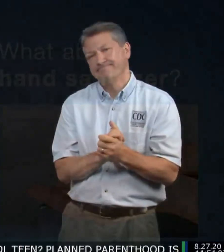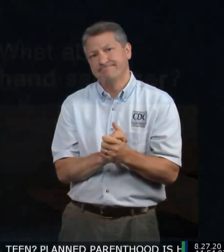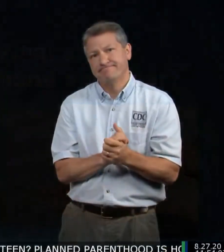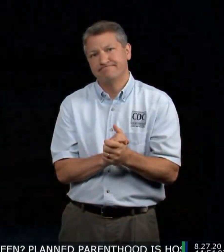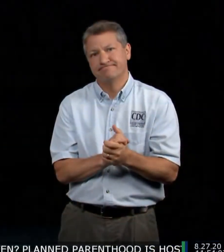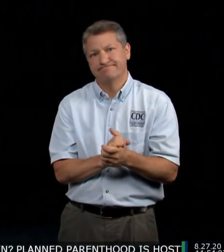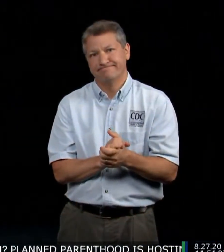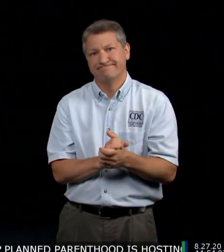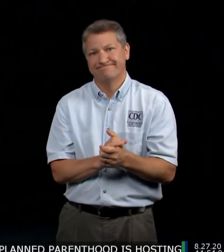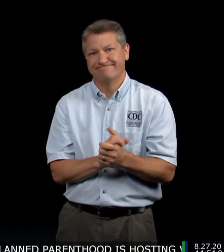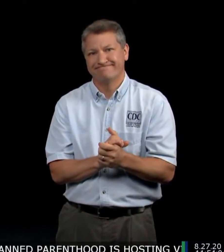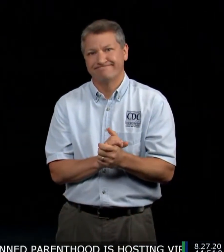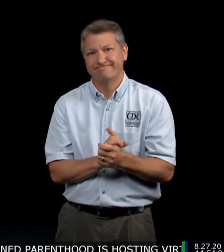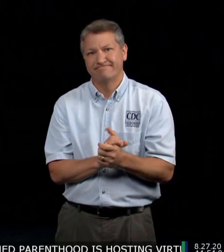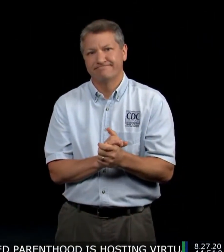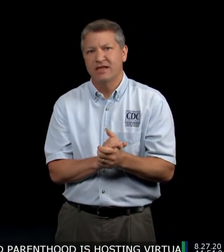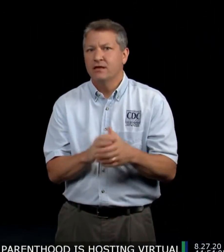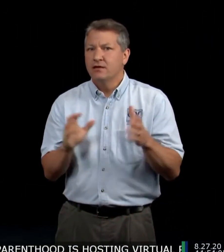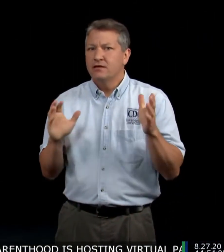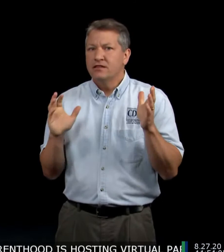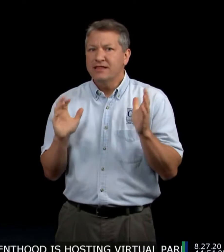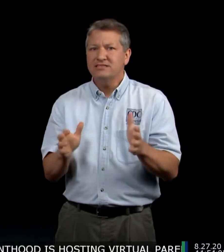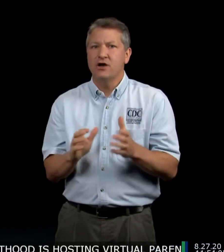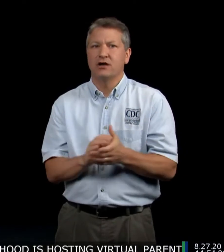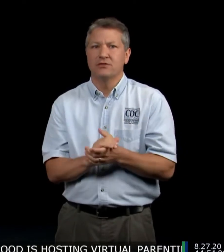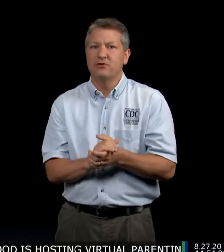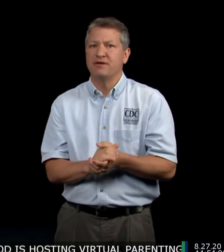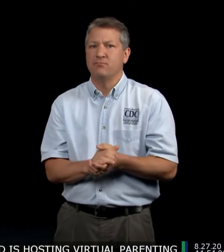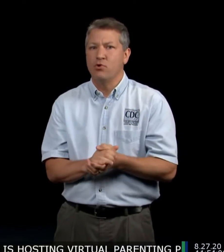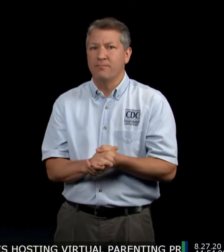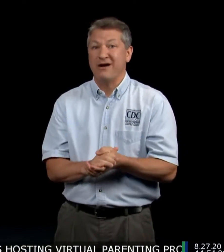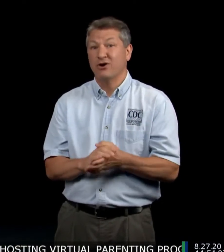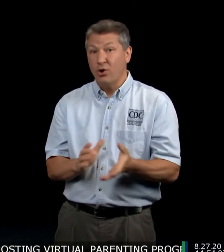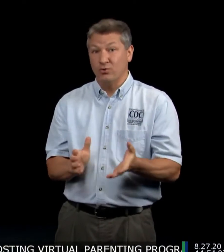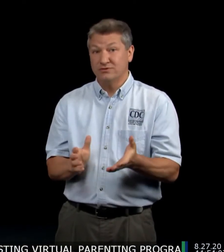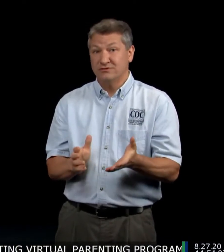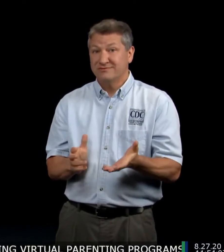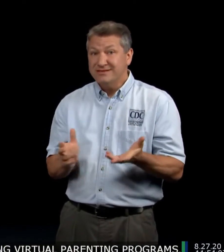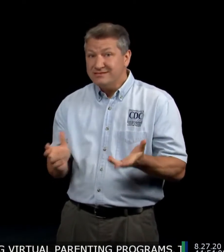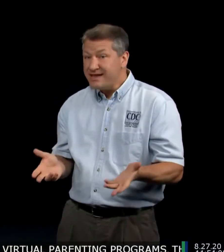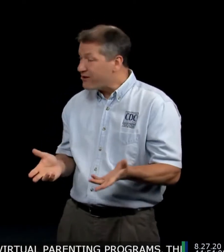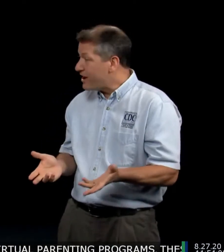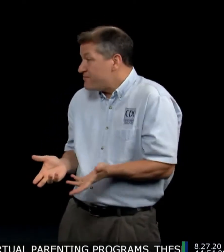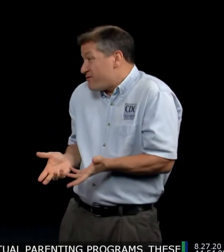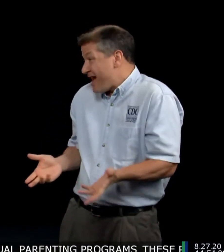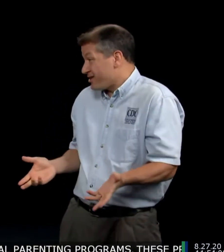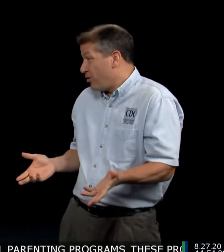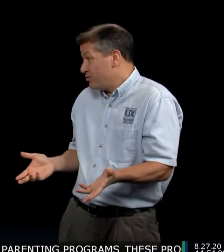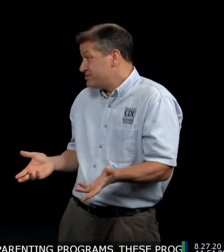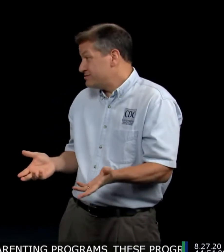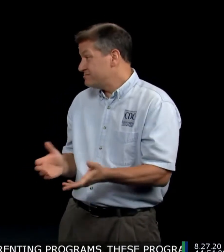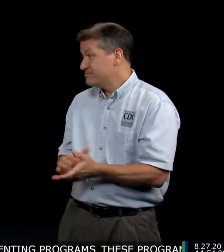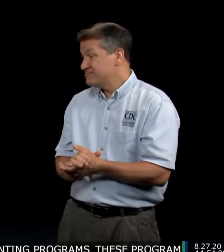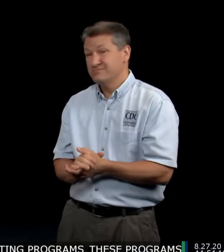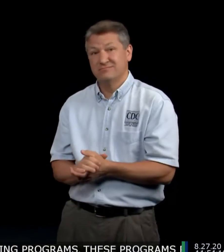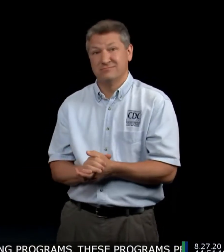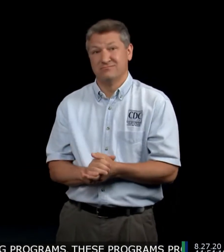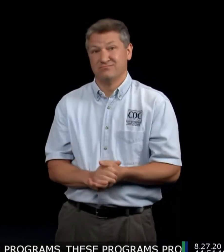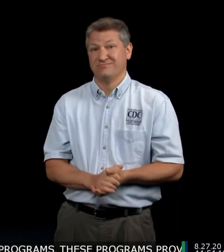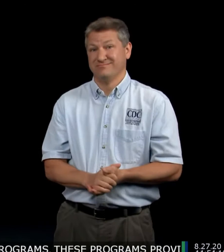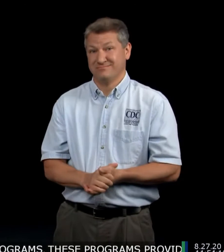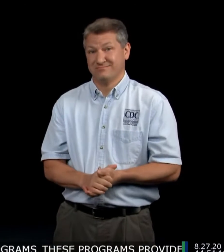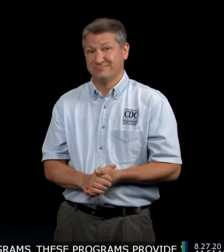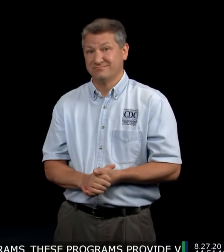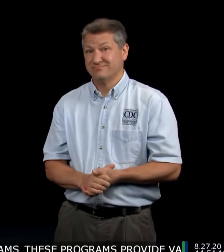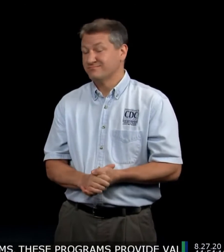seconds. Great information. Let's talk a little bit more about colds. Sarah, have you ever had a cold?